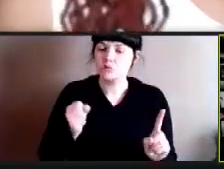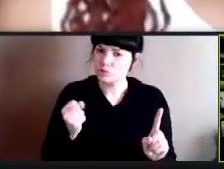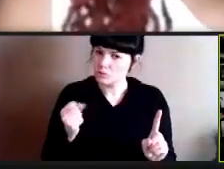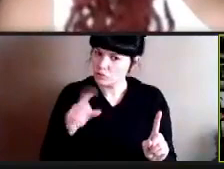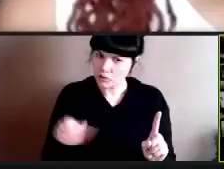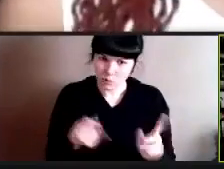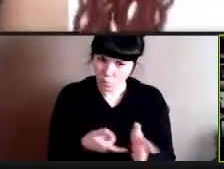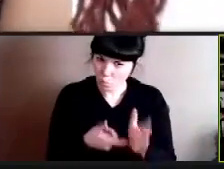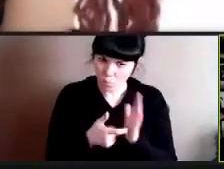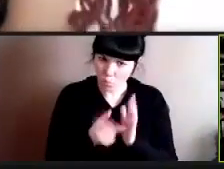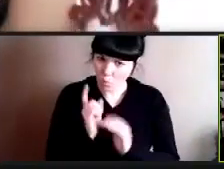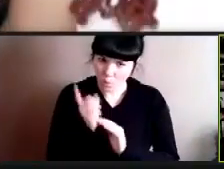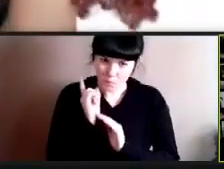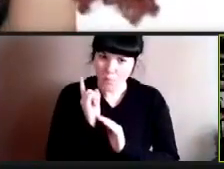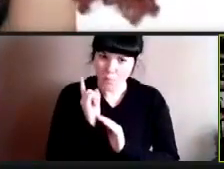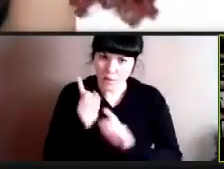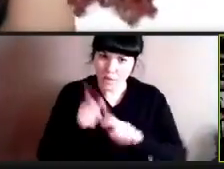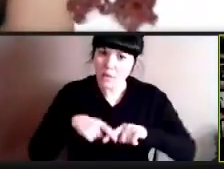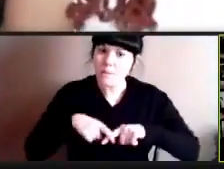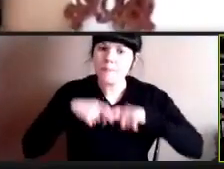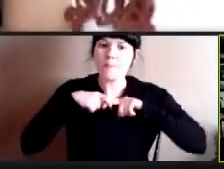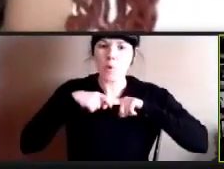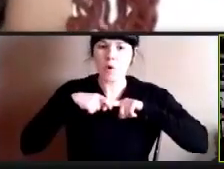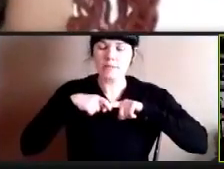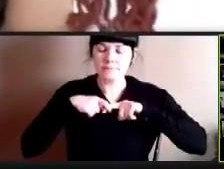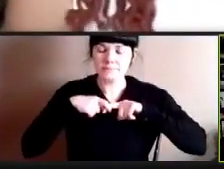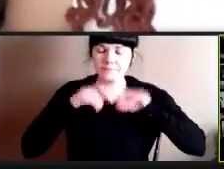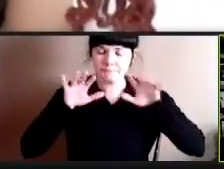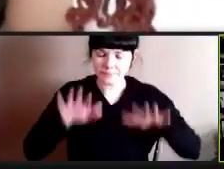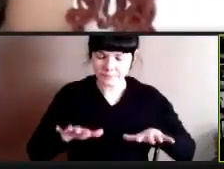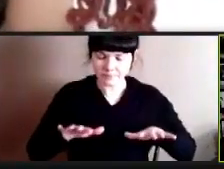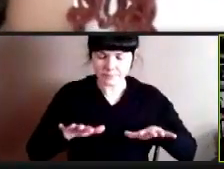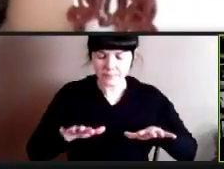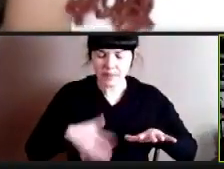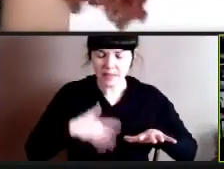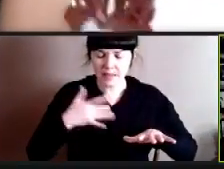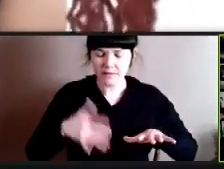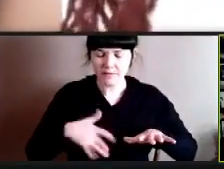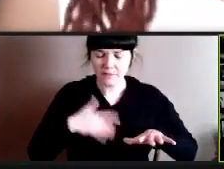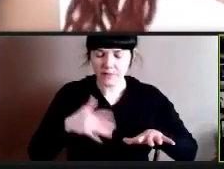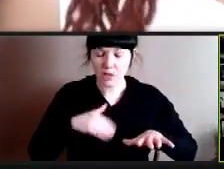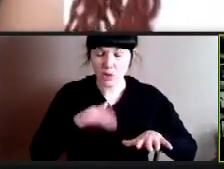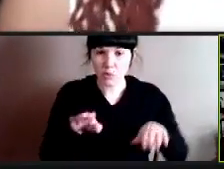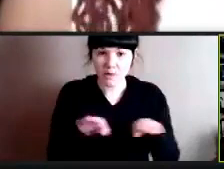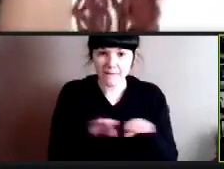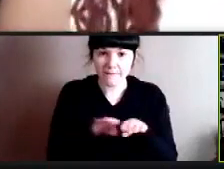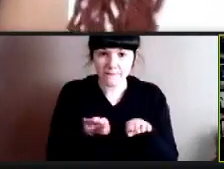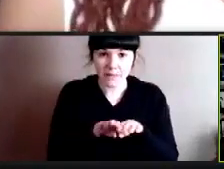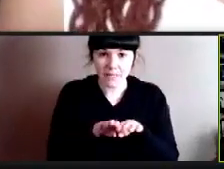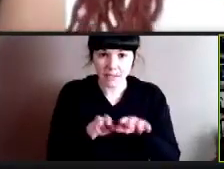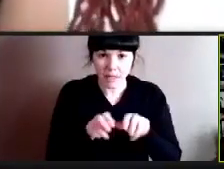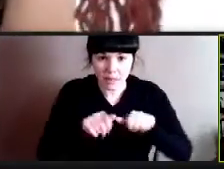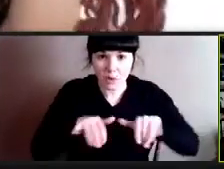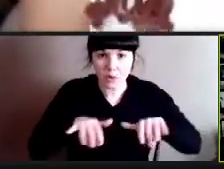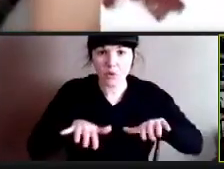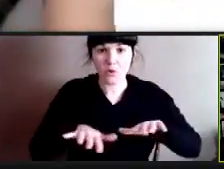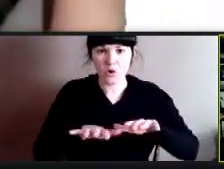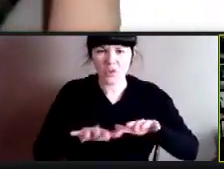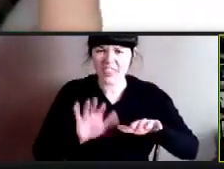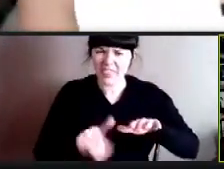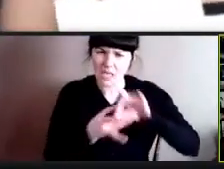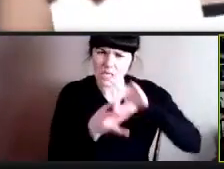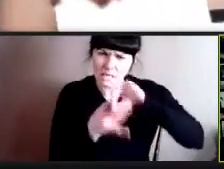really feel the connection of your feet to the earth. So let's practice right where you are right